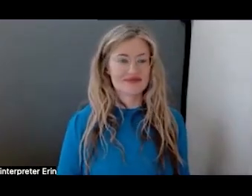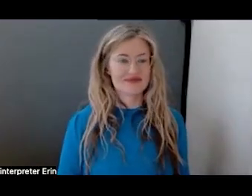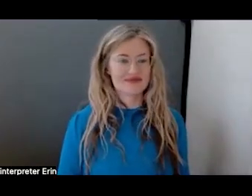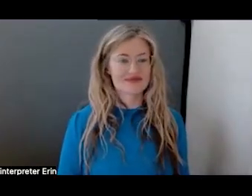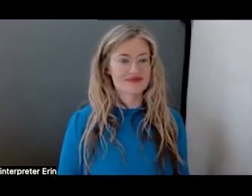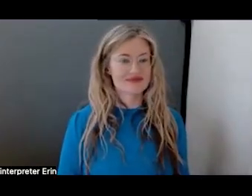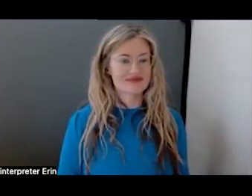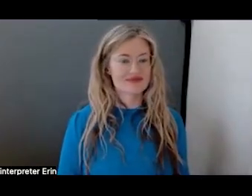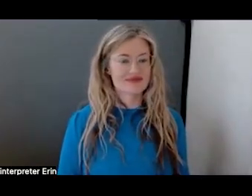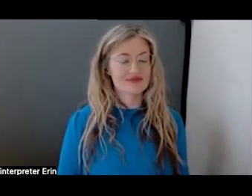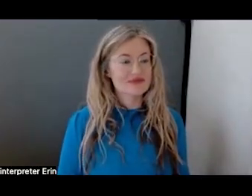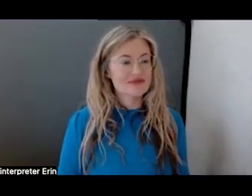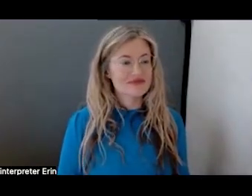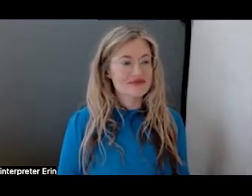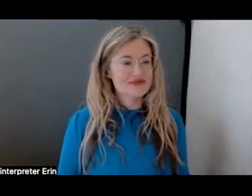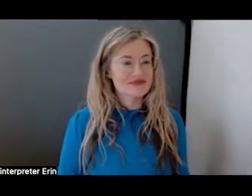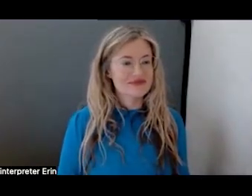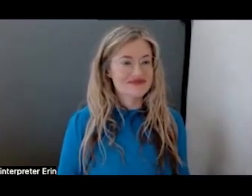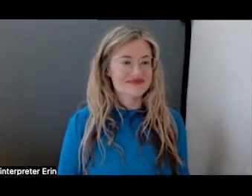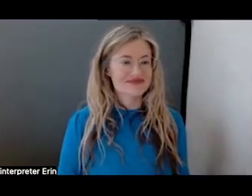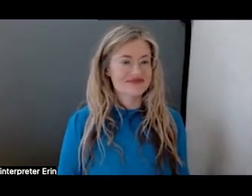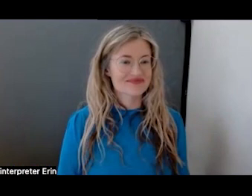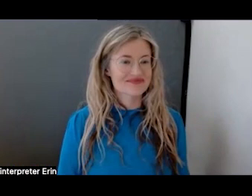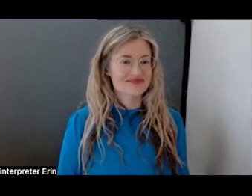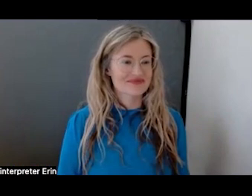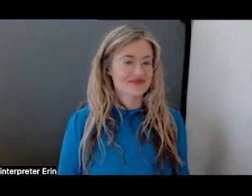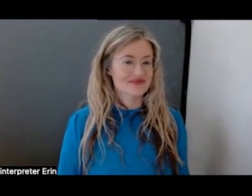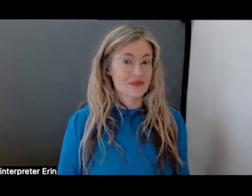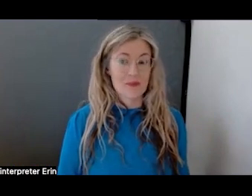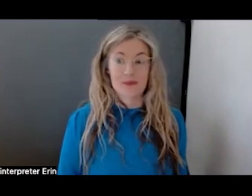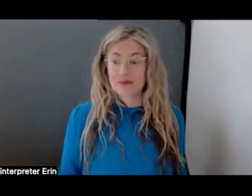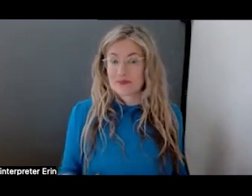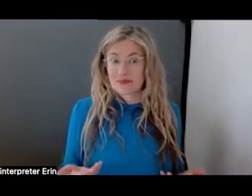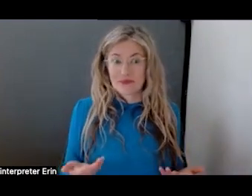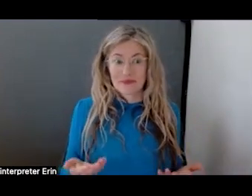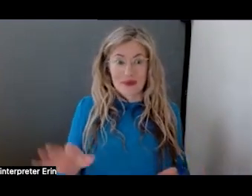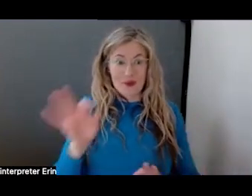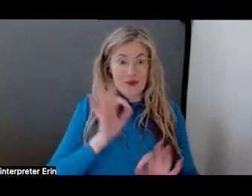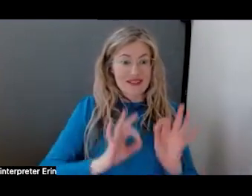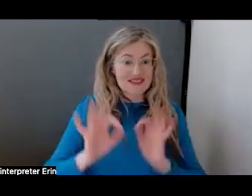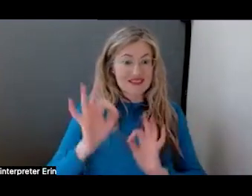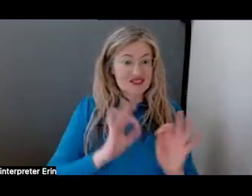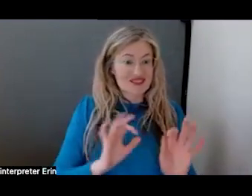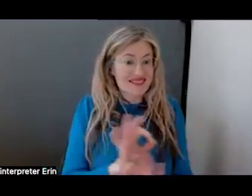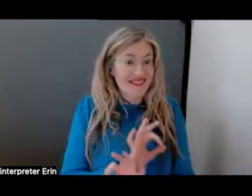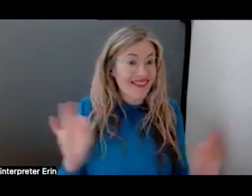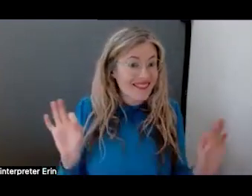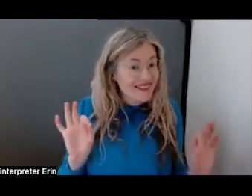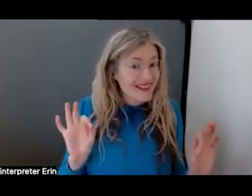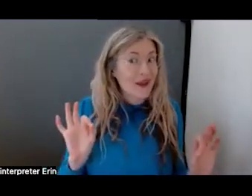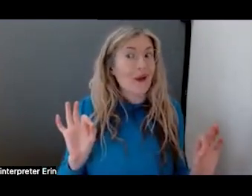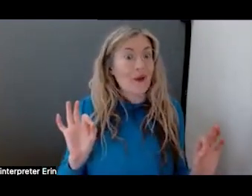Ok, per il momento non abbiamo domande dal It seems pubblico, that there are no quindi questions from our participants,